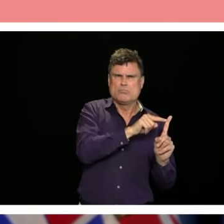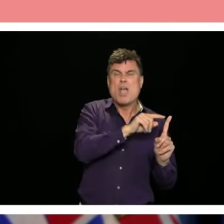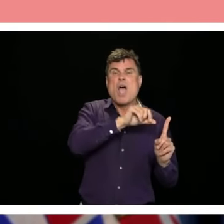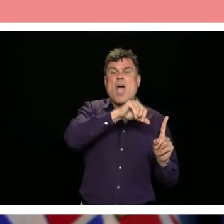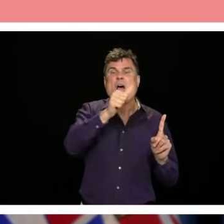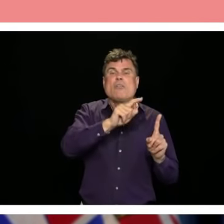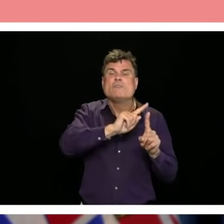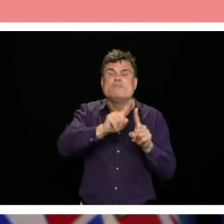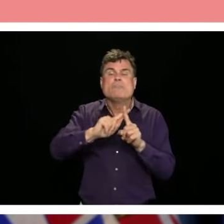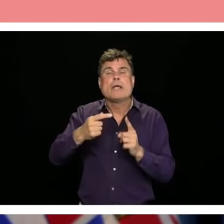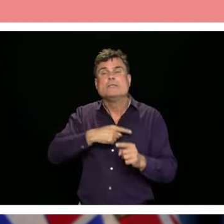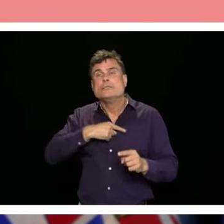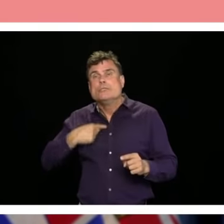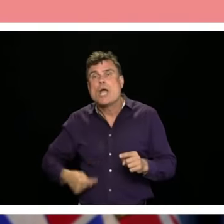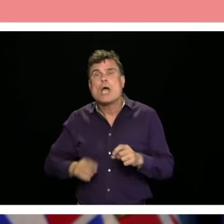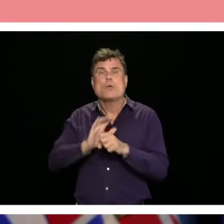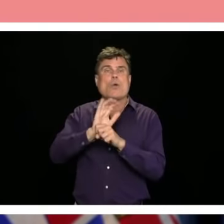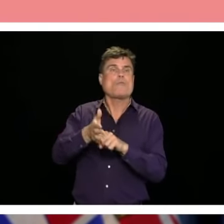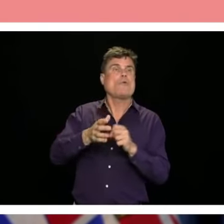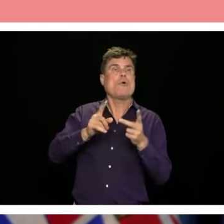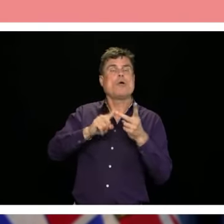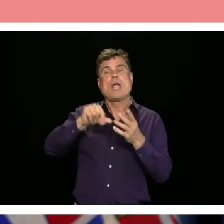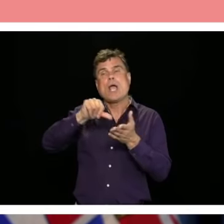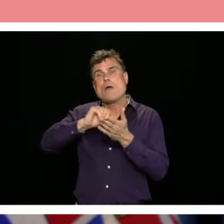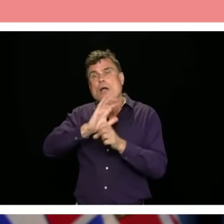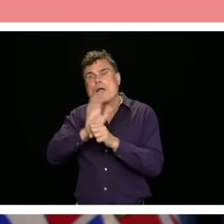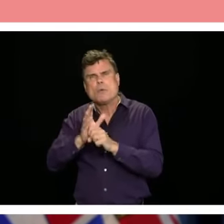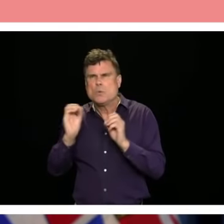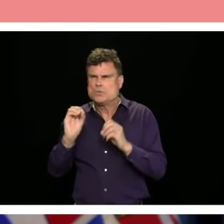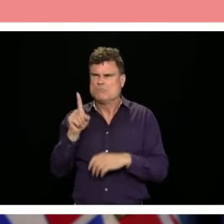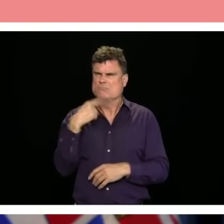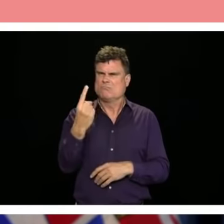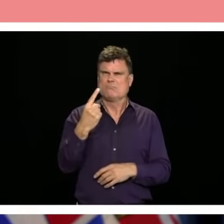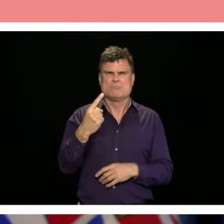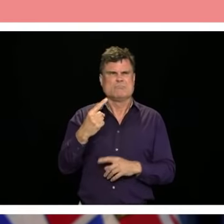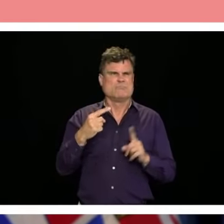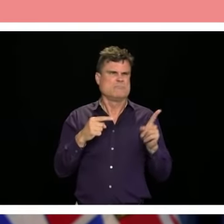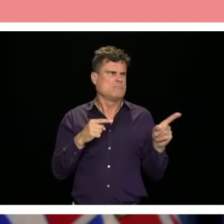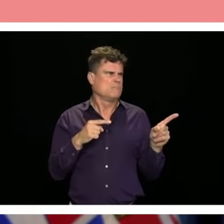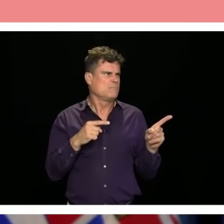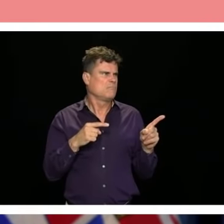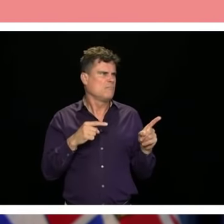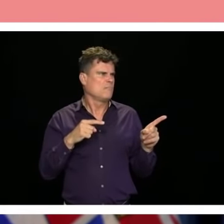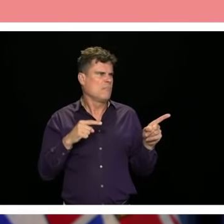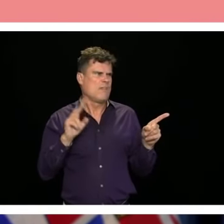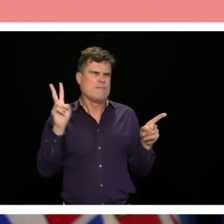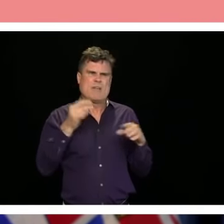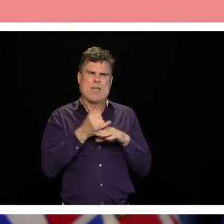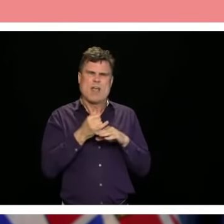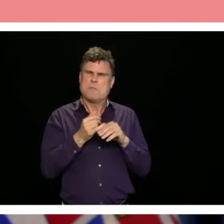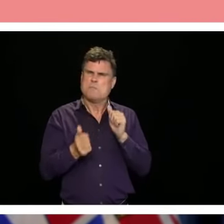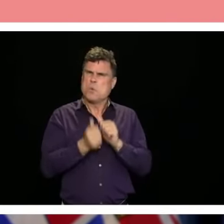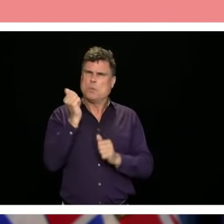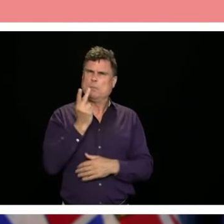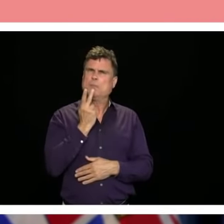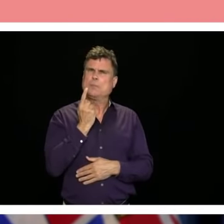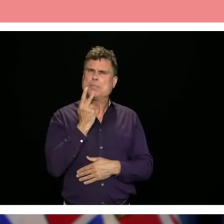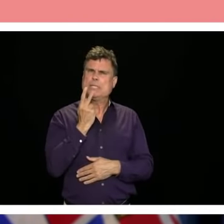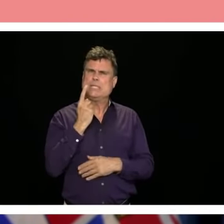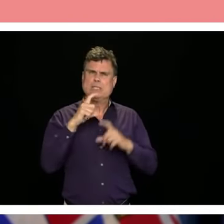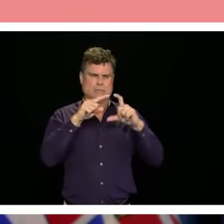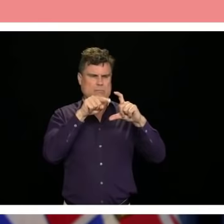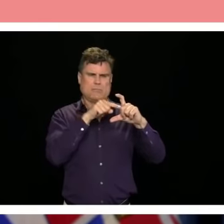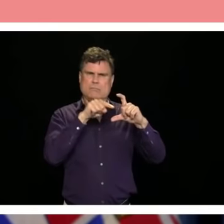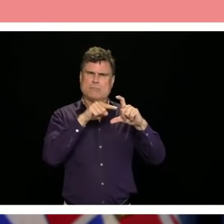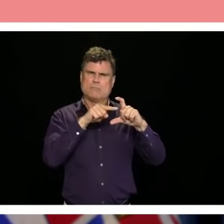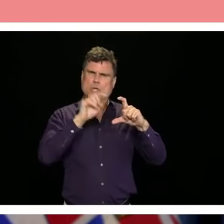you mind revisiting slide 13? And I wonder if you can explain the origin of transmission on Vancouver Island and